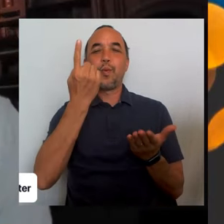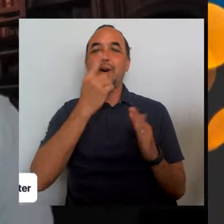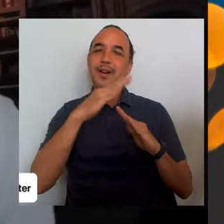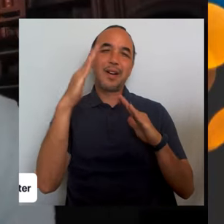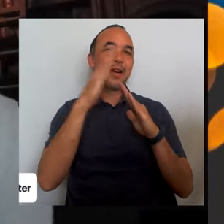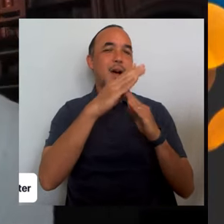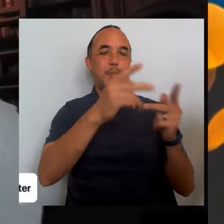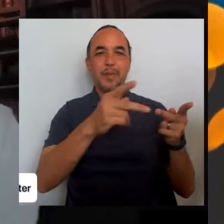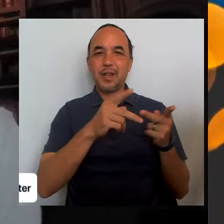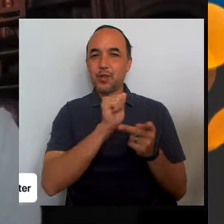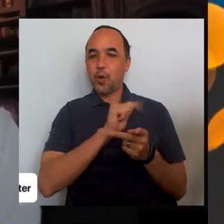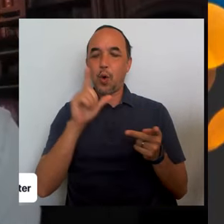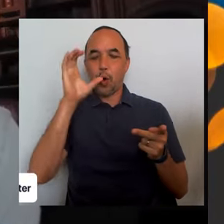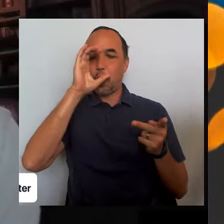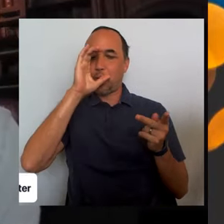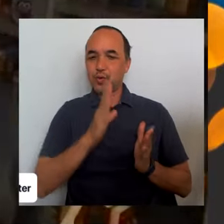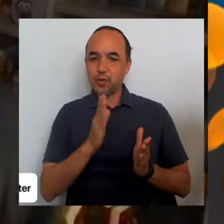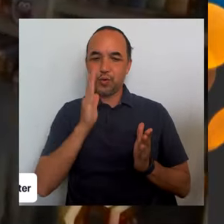visit?